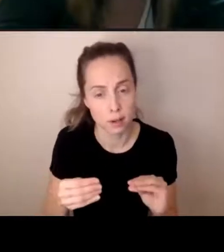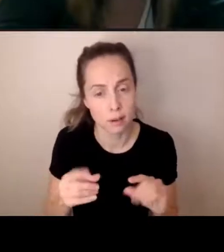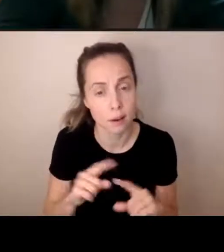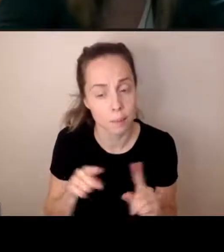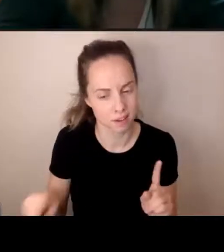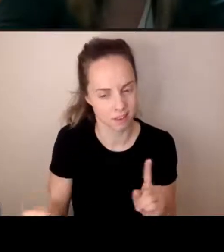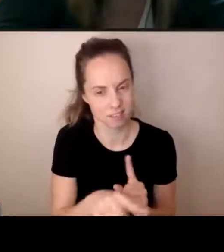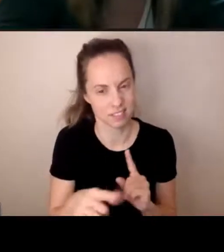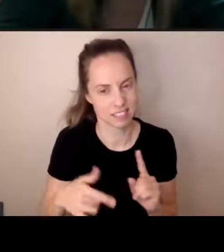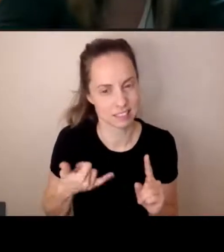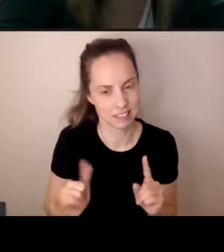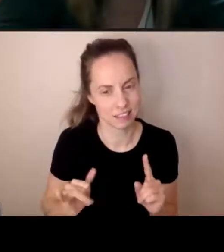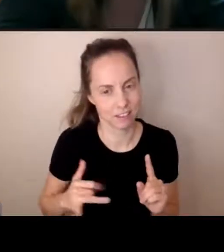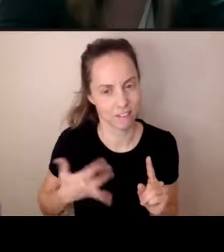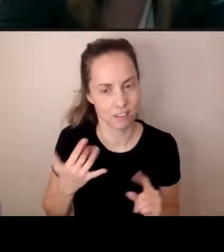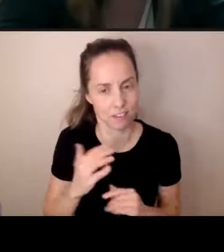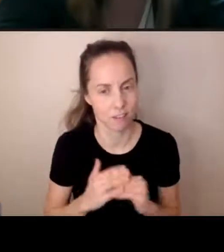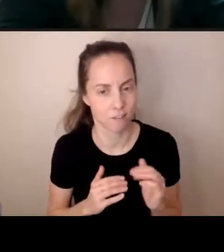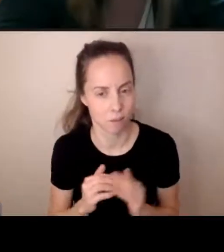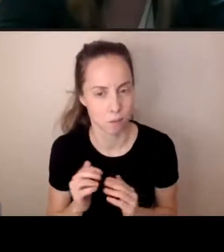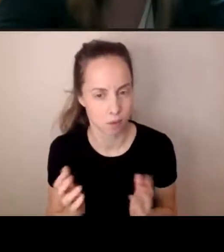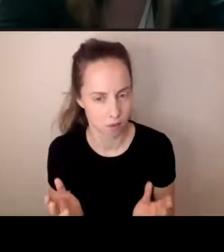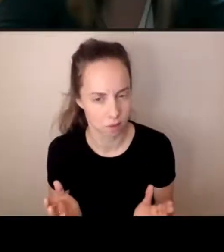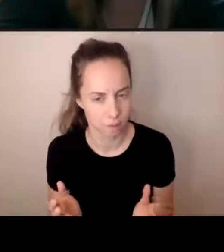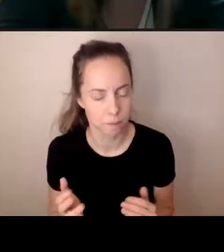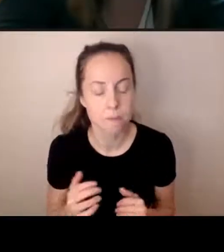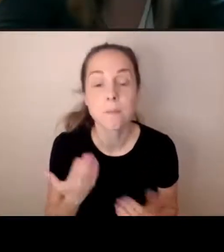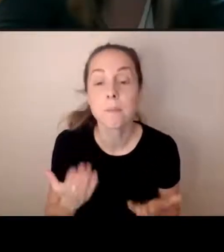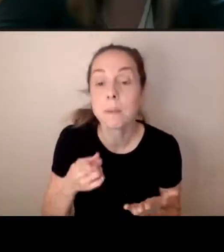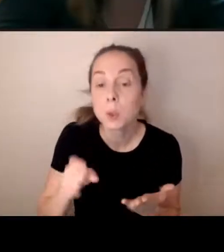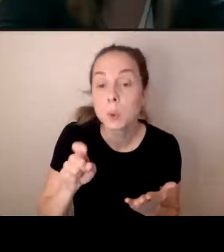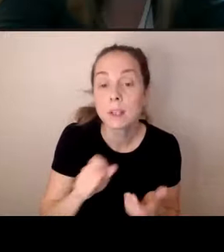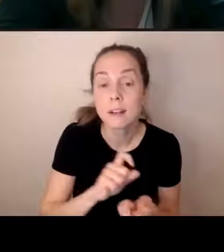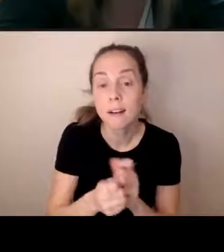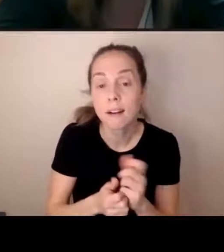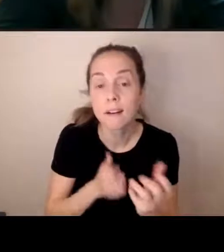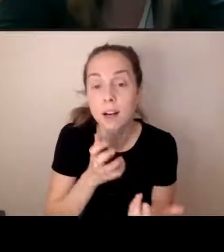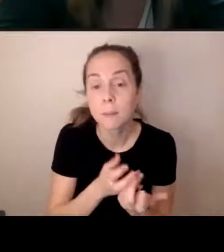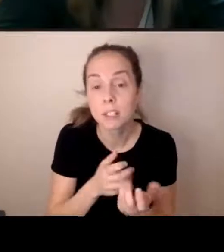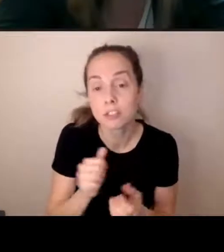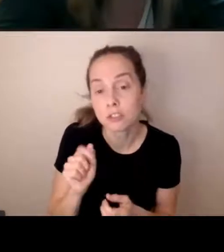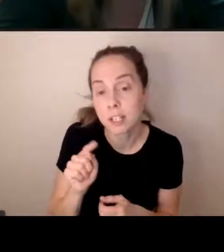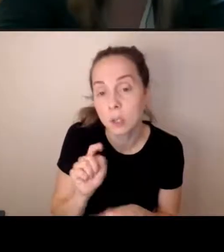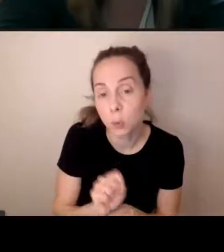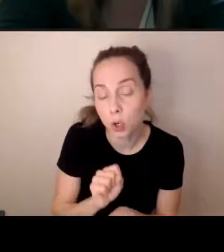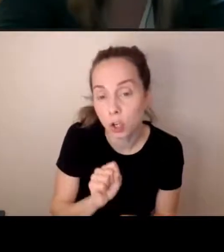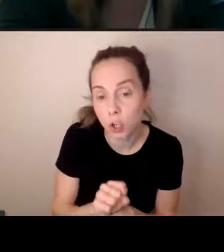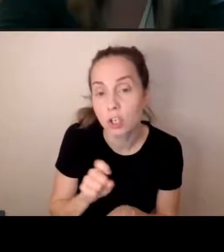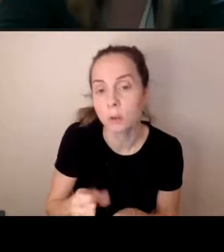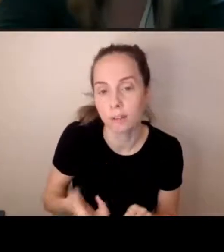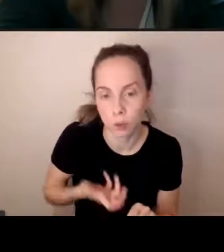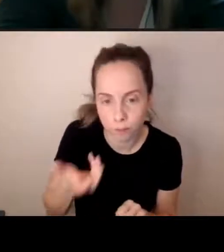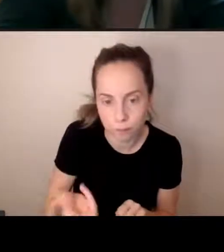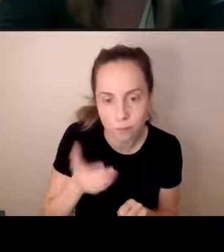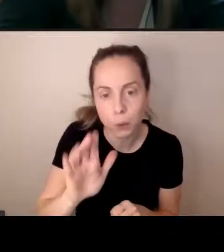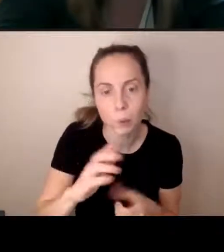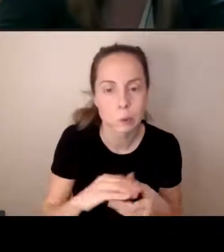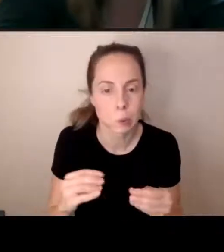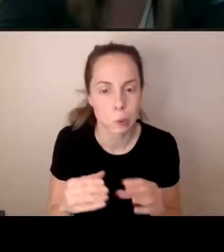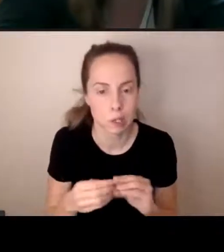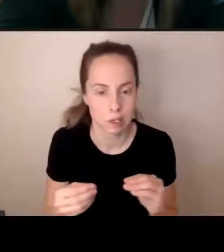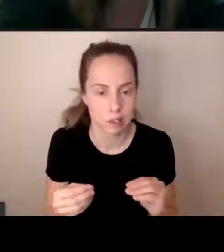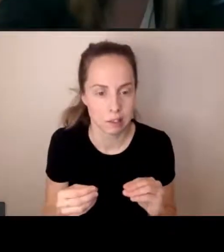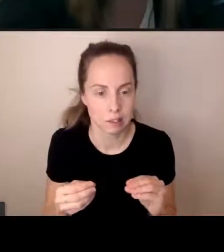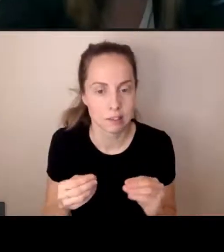If we need an accommodation at work, we're going to have to tell our story to get the accommodation. And you make choices at